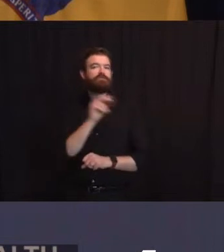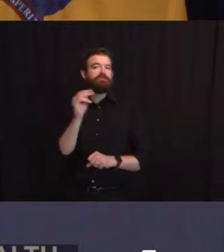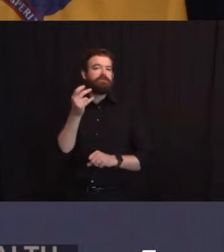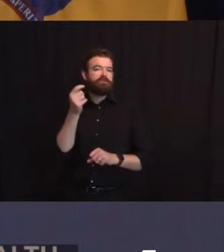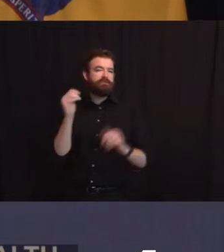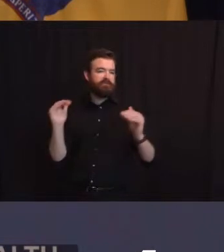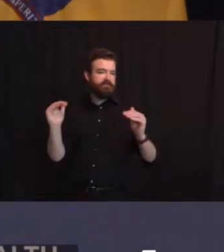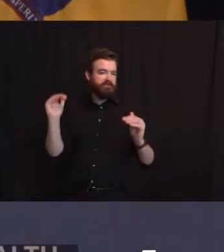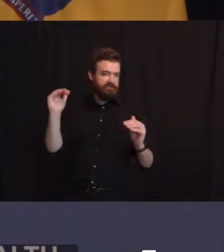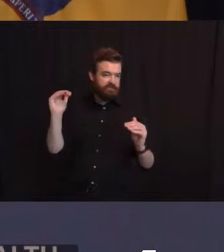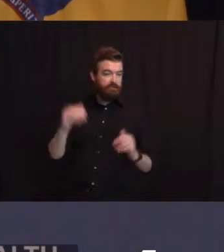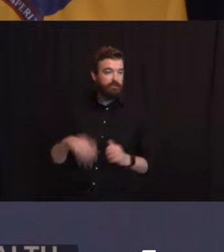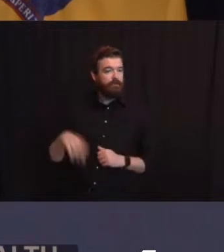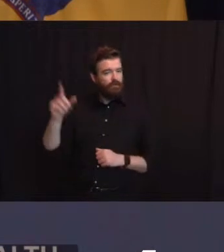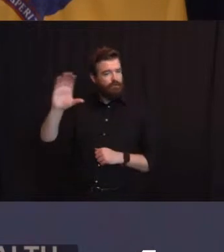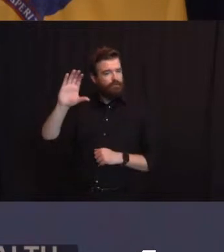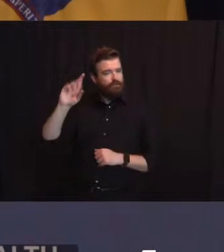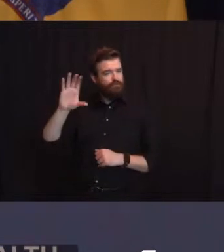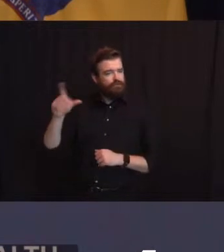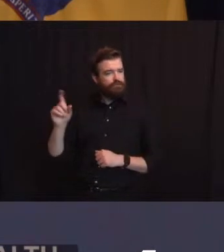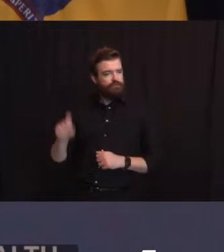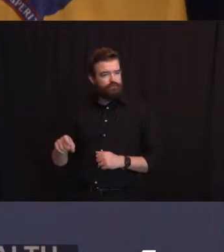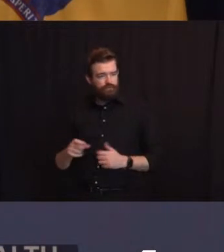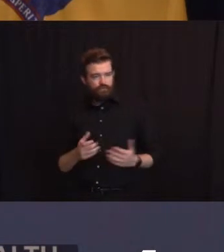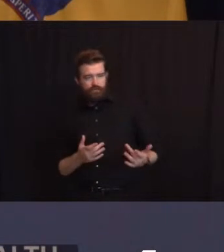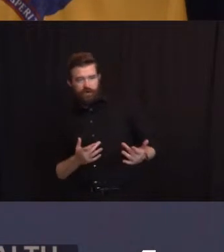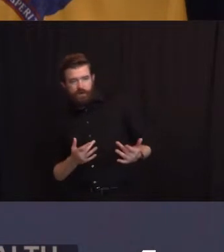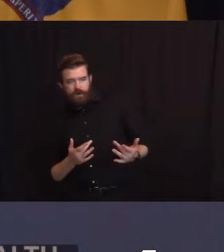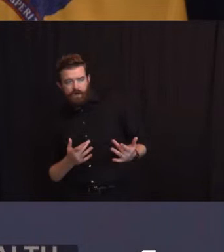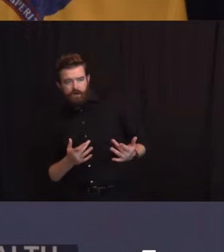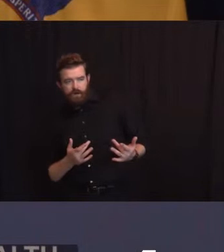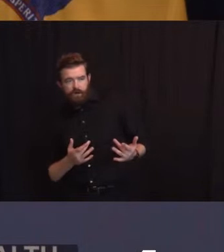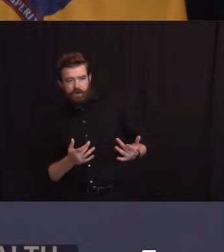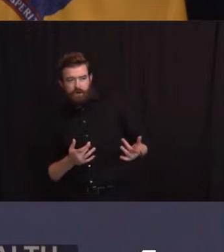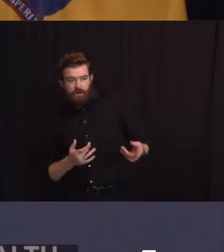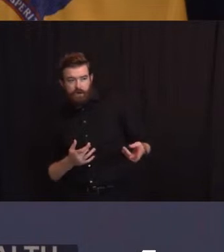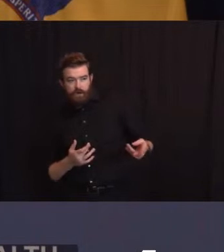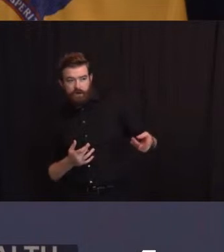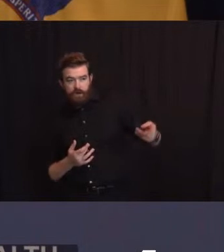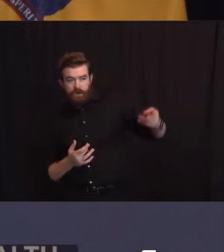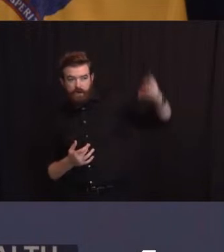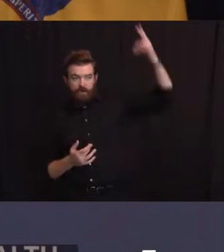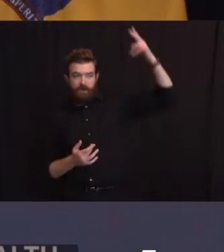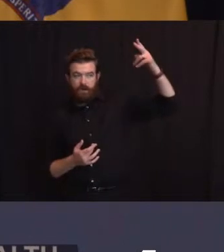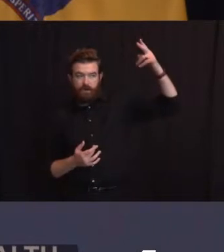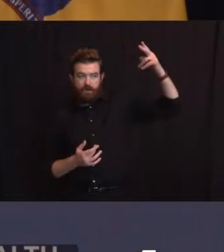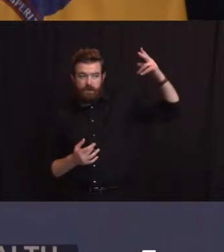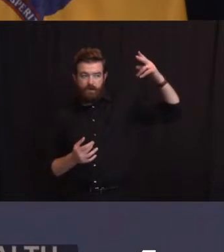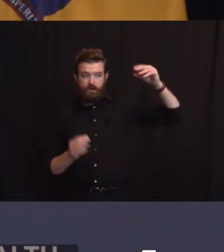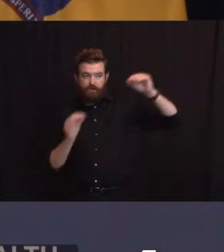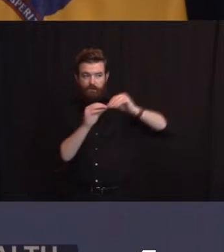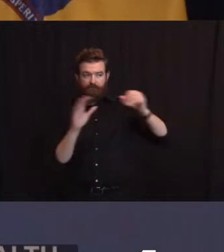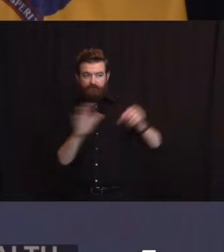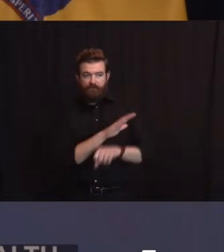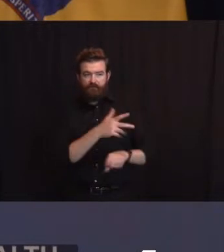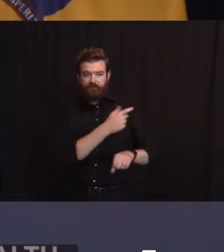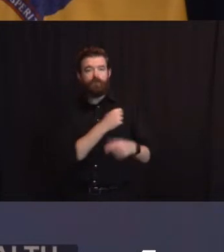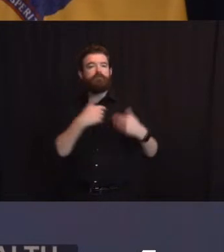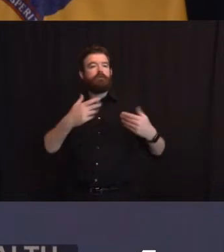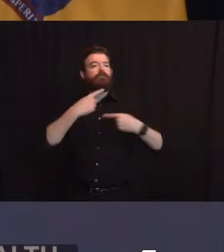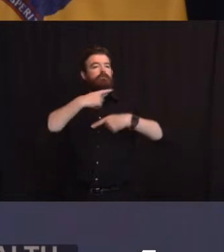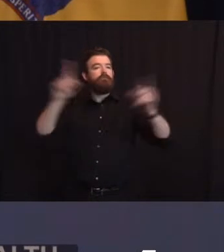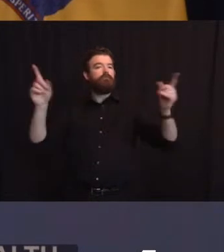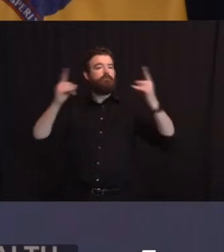waited till there was a higher percentage of people fully vaccinated? That they should have waited? Is that what you're saying? Yeah, that they should have waited like New Jersey is,